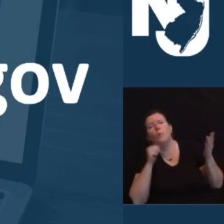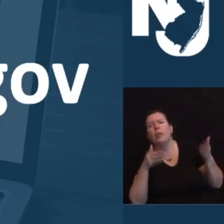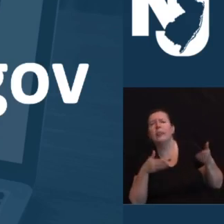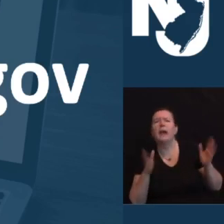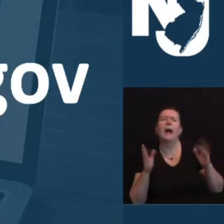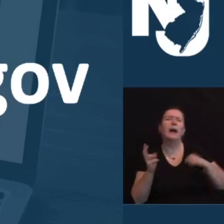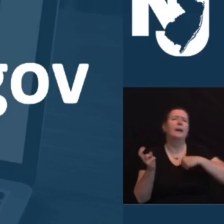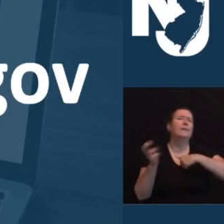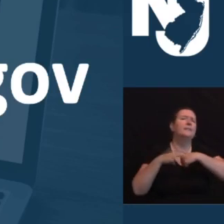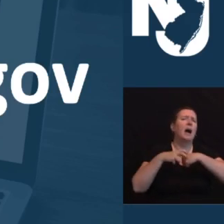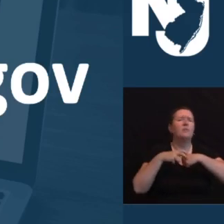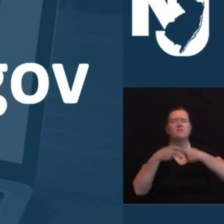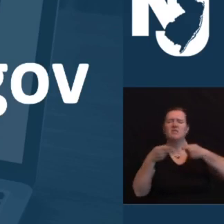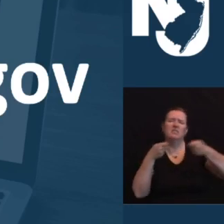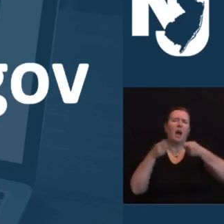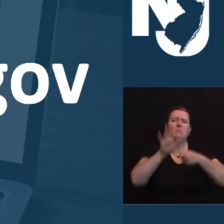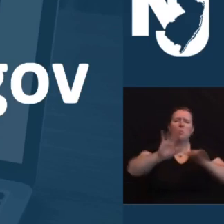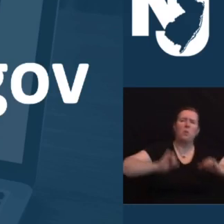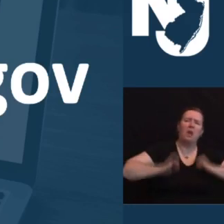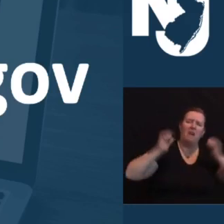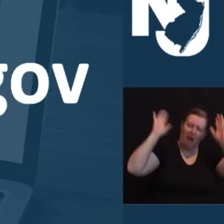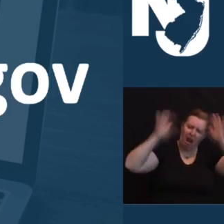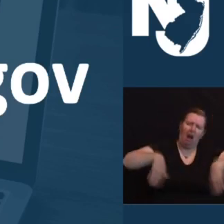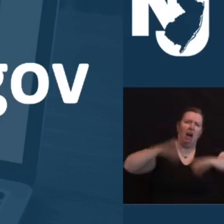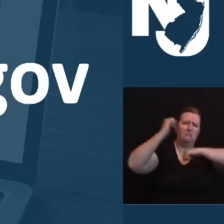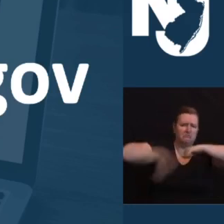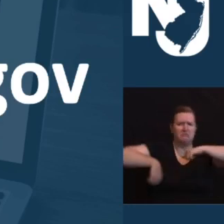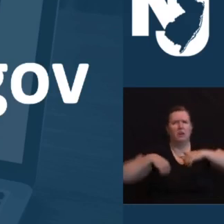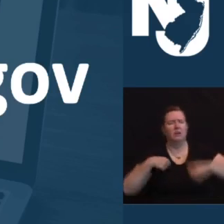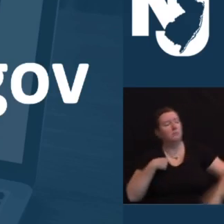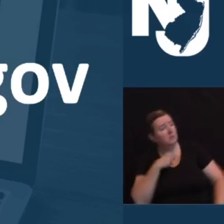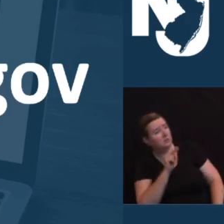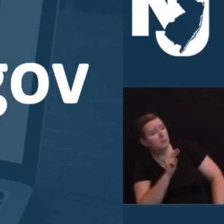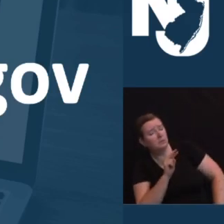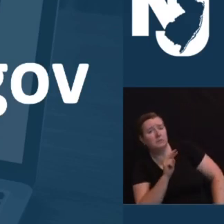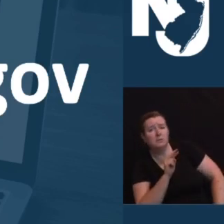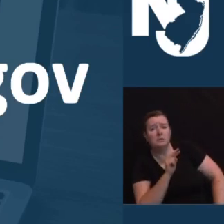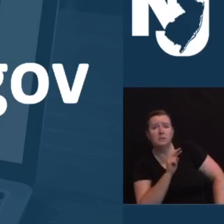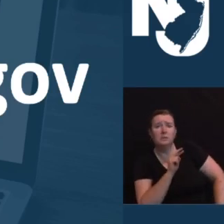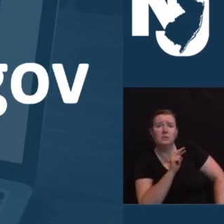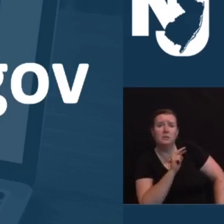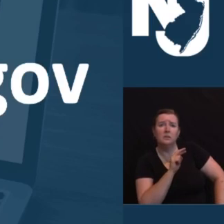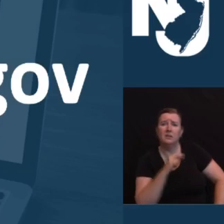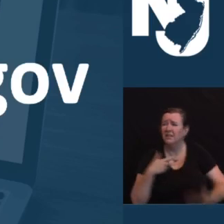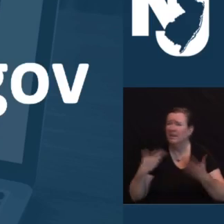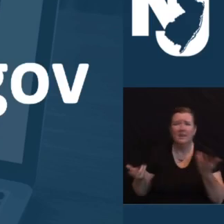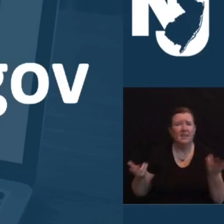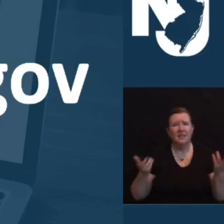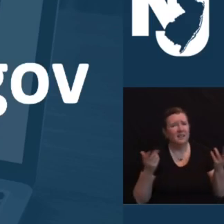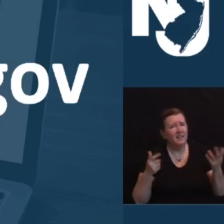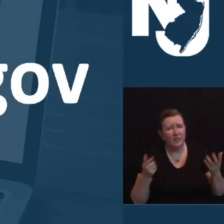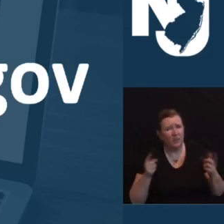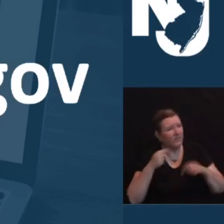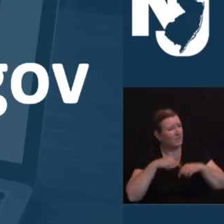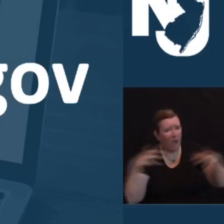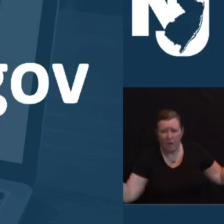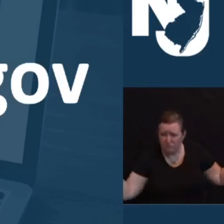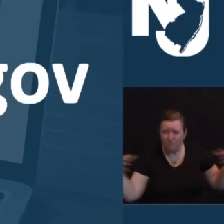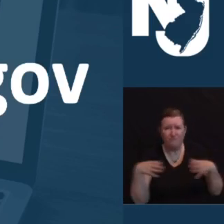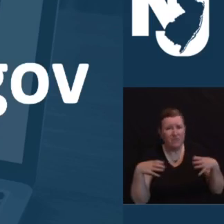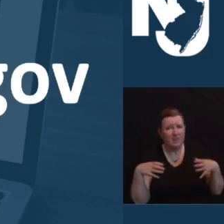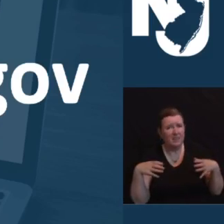life, be strong, I will tell you, we memorialize families every time we're together. I speak with